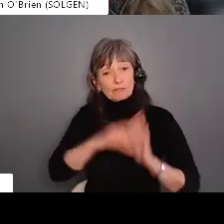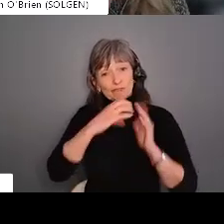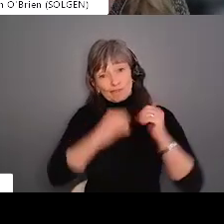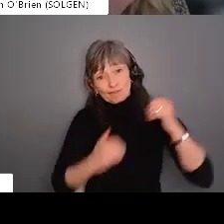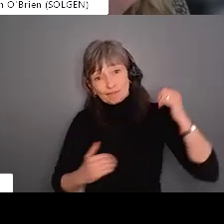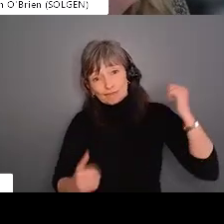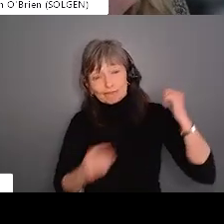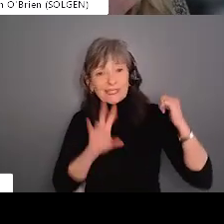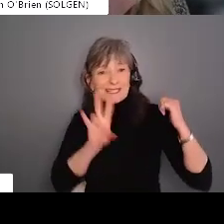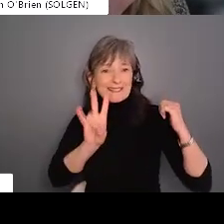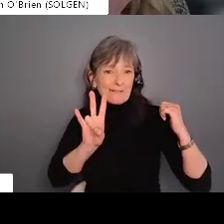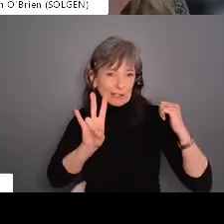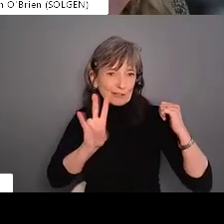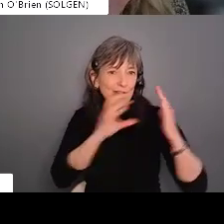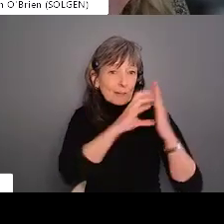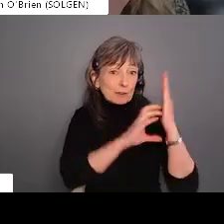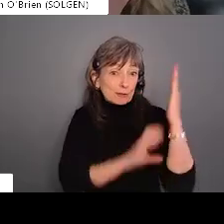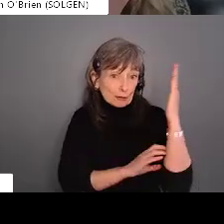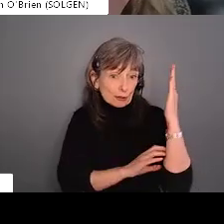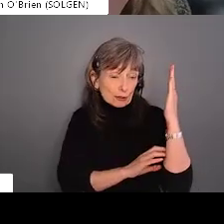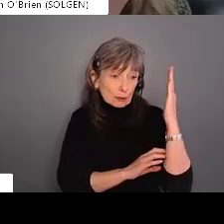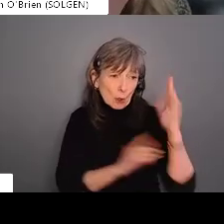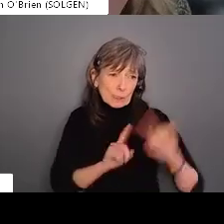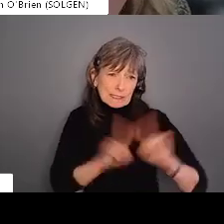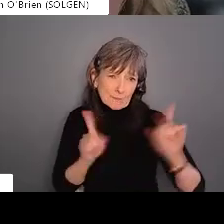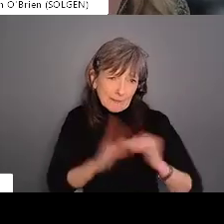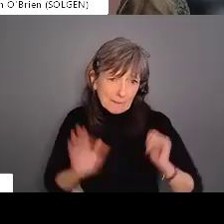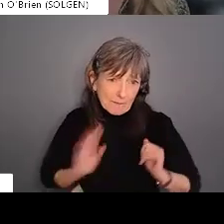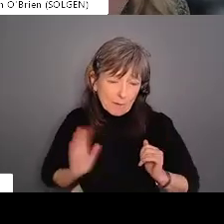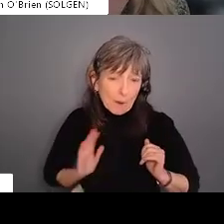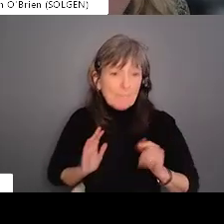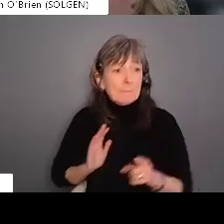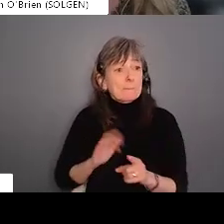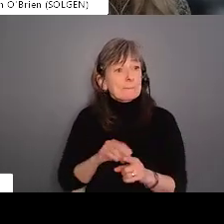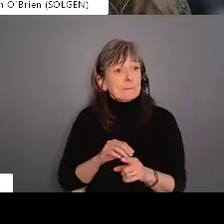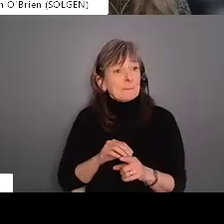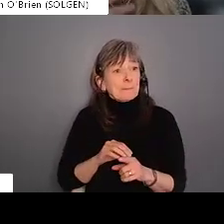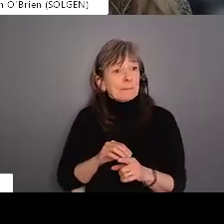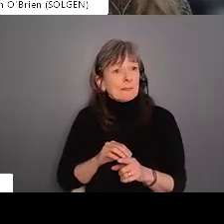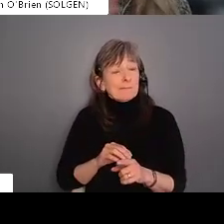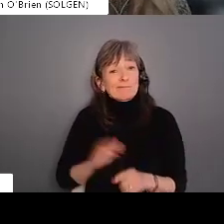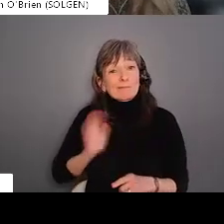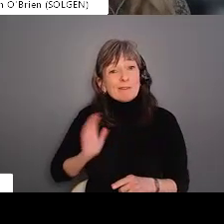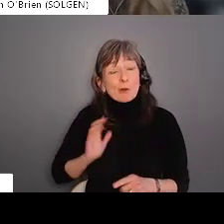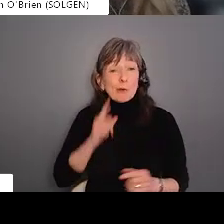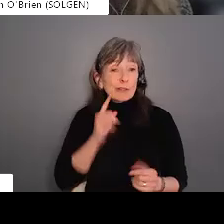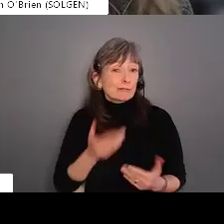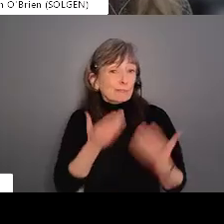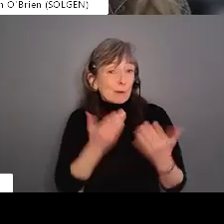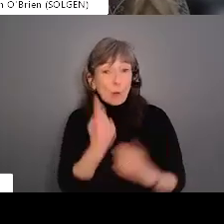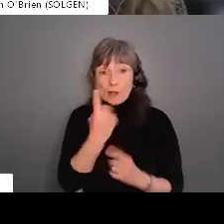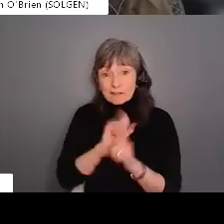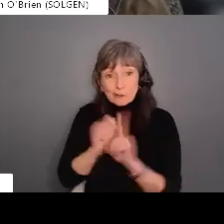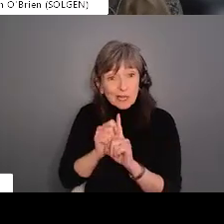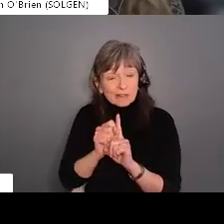this is the first time our committee's ever done something like this, rather than kind of reviewing or just preparing recommendations based on one case.